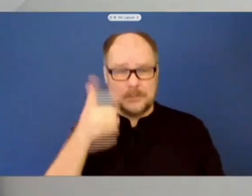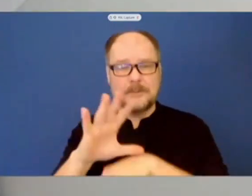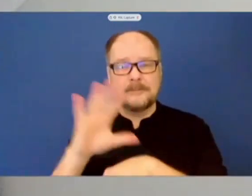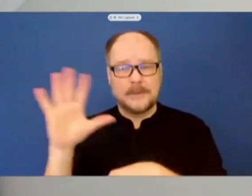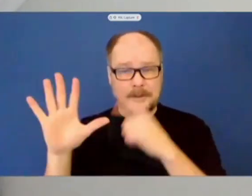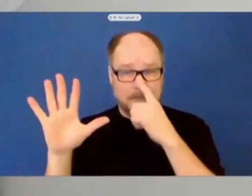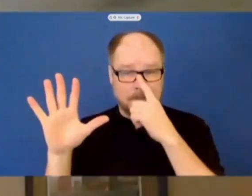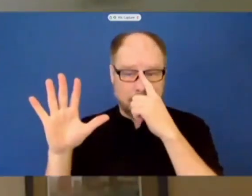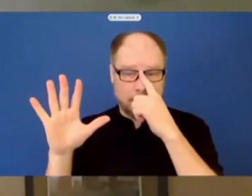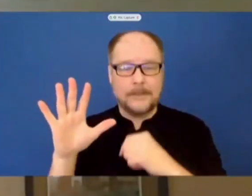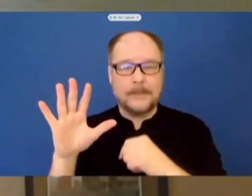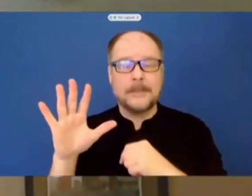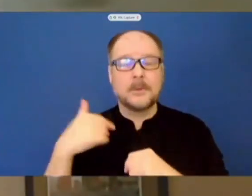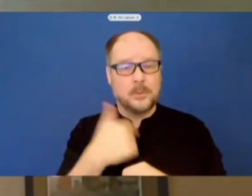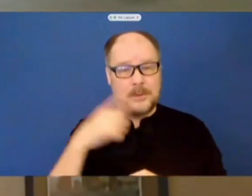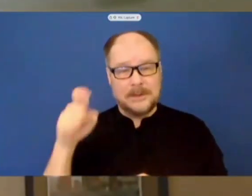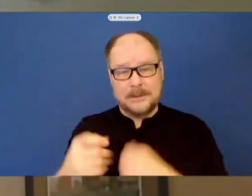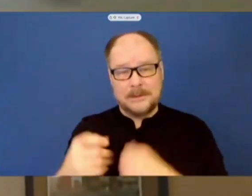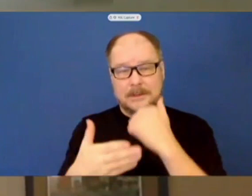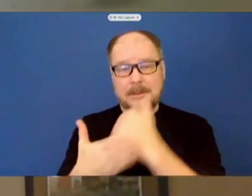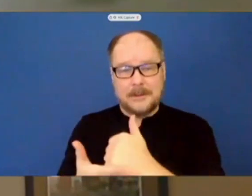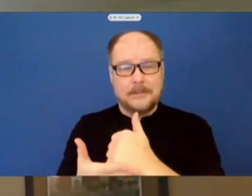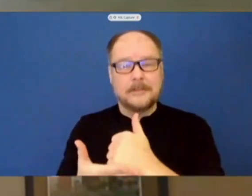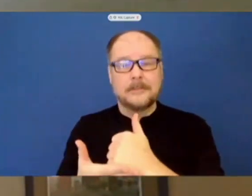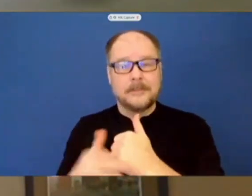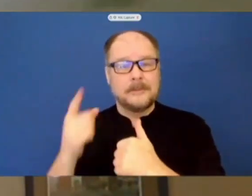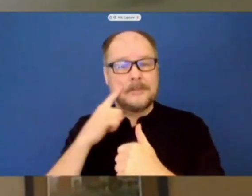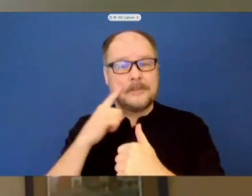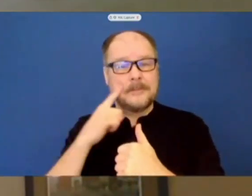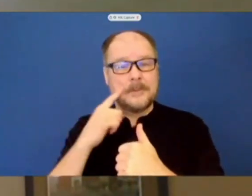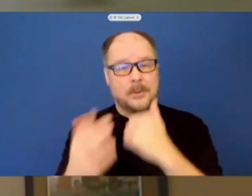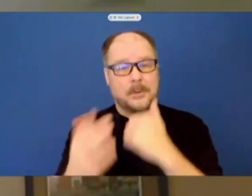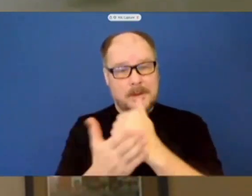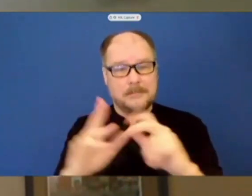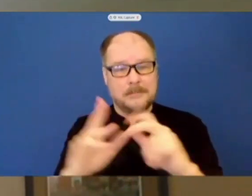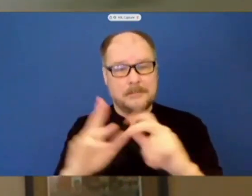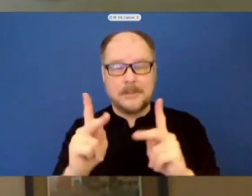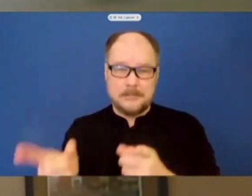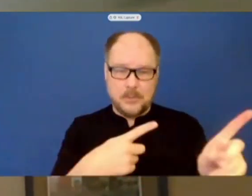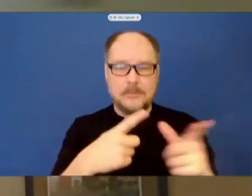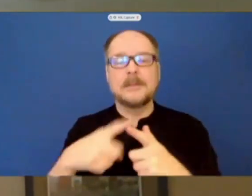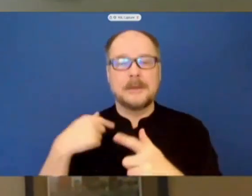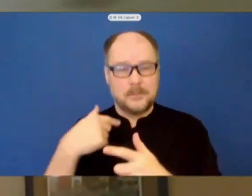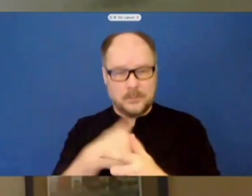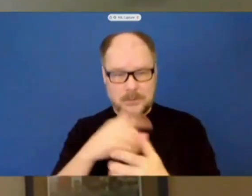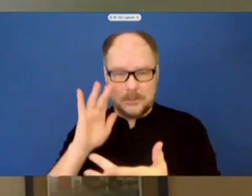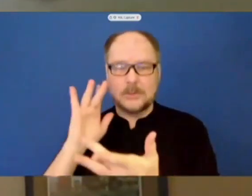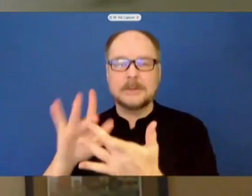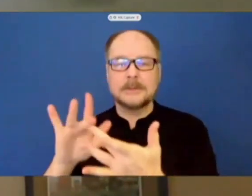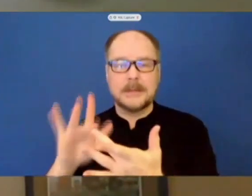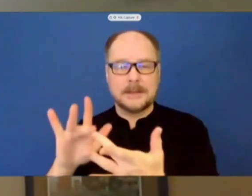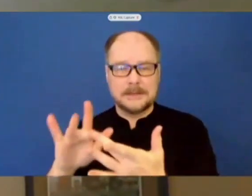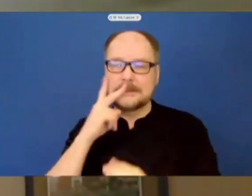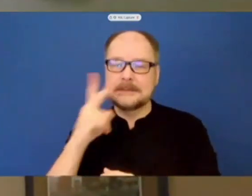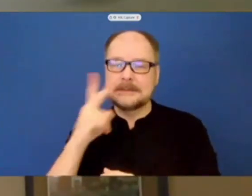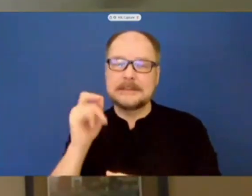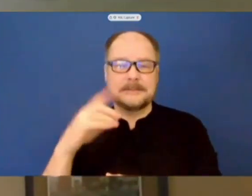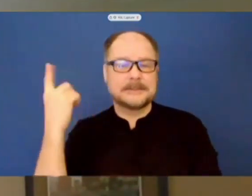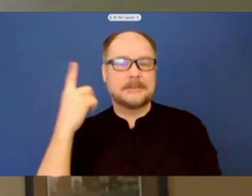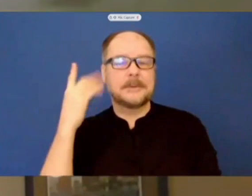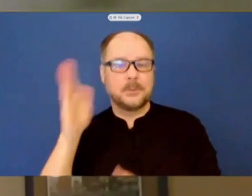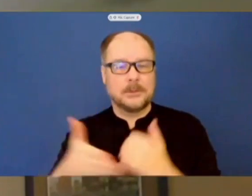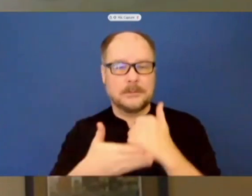we do need some assistance to remove people from the site, we'll have to reach back out and see if we can't get anybody to help us.